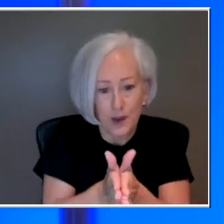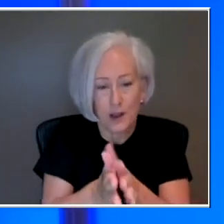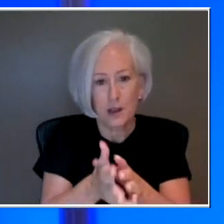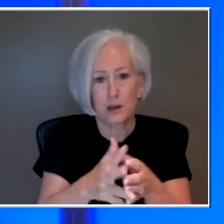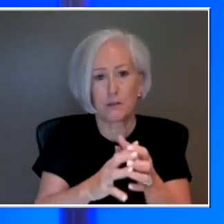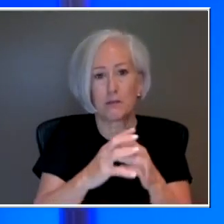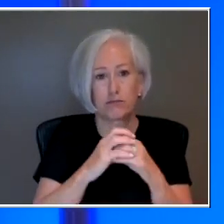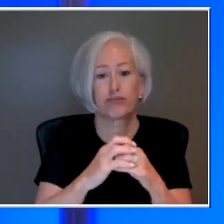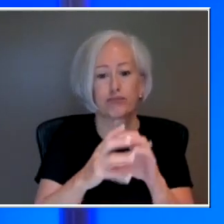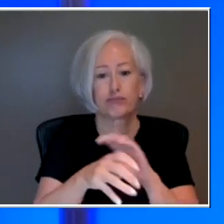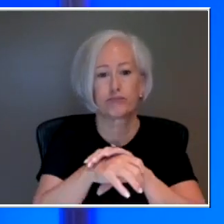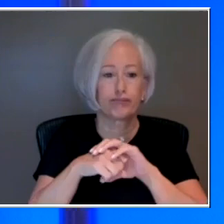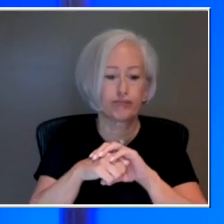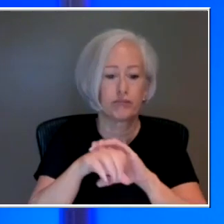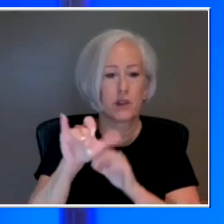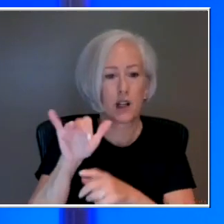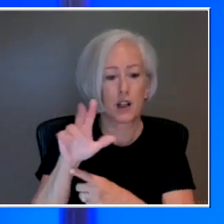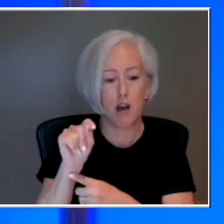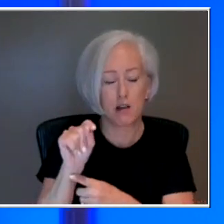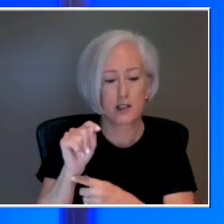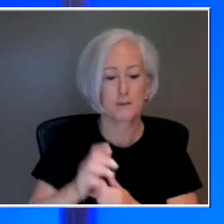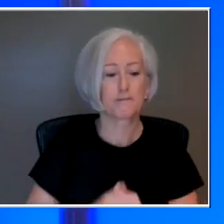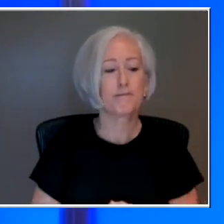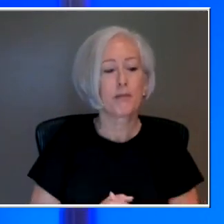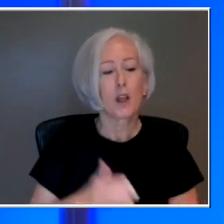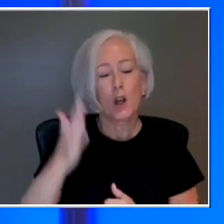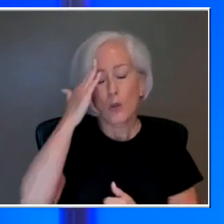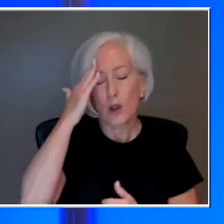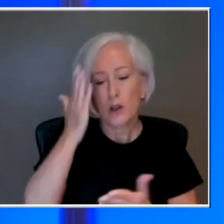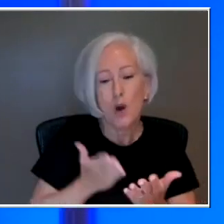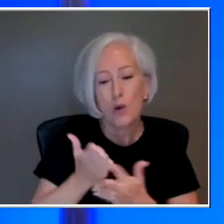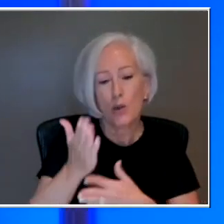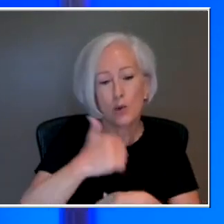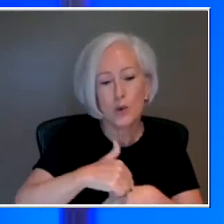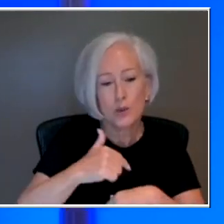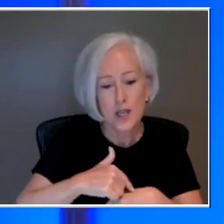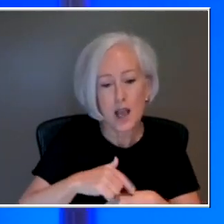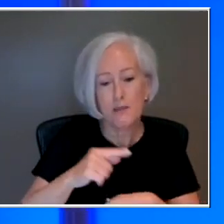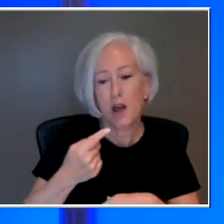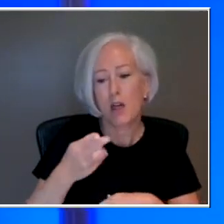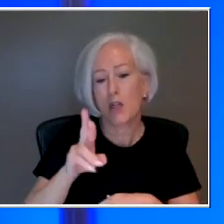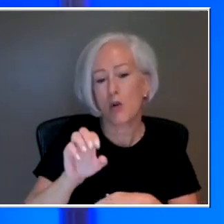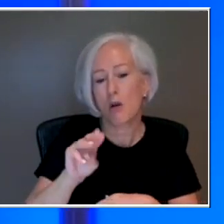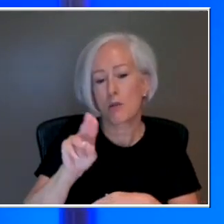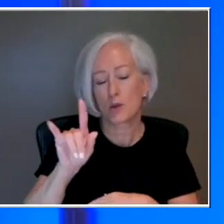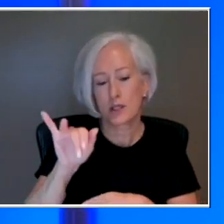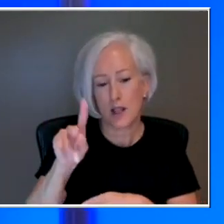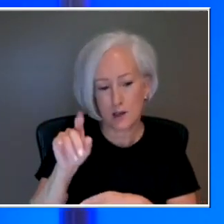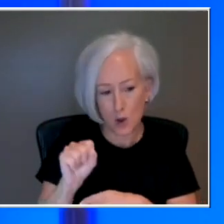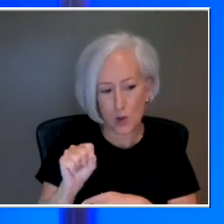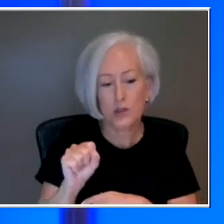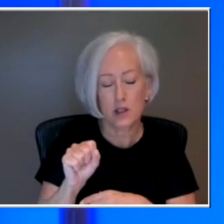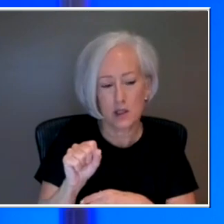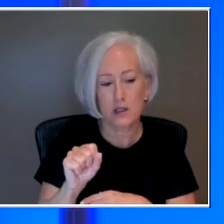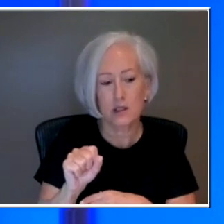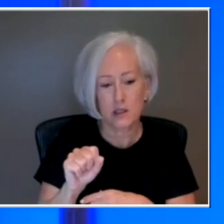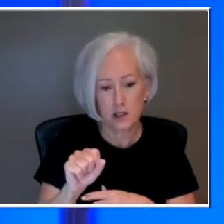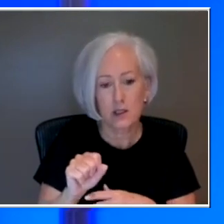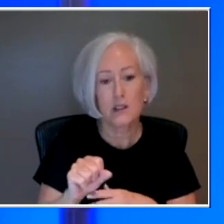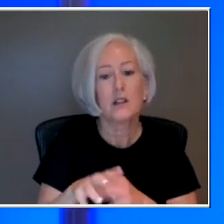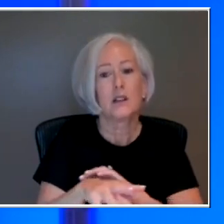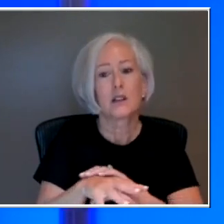condition that she had. And we know that over time, the thrombocytosis that crowds the bone marrow then leads